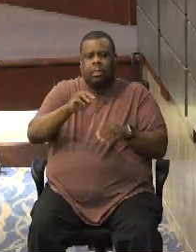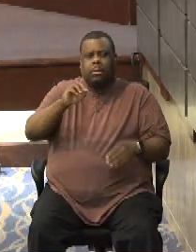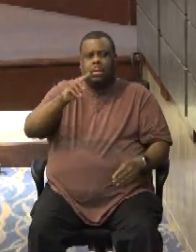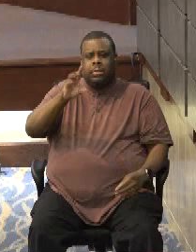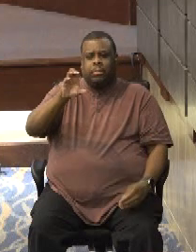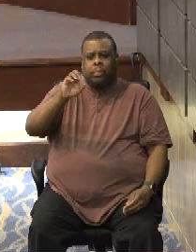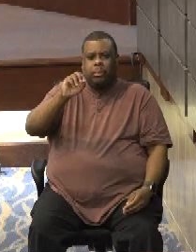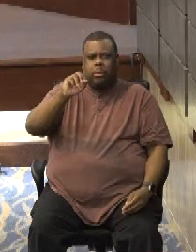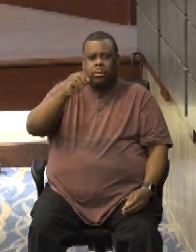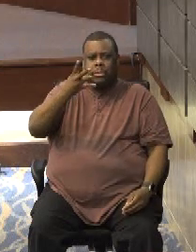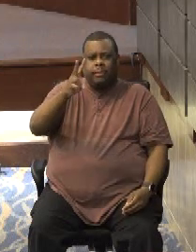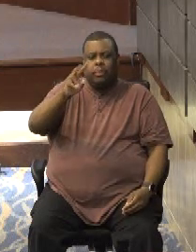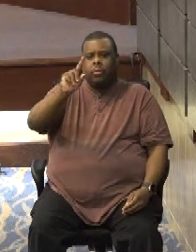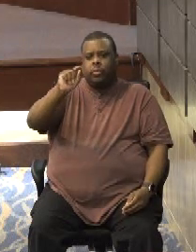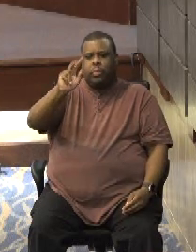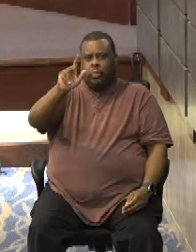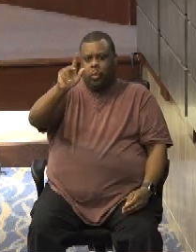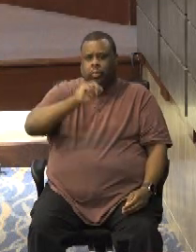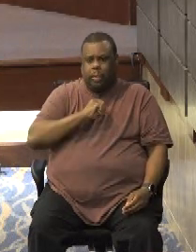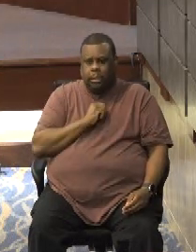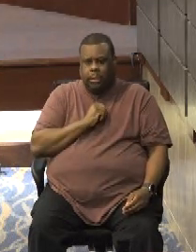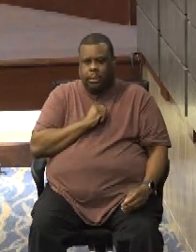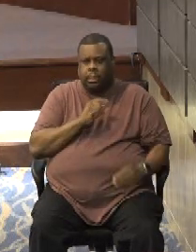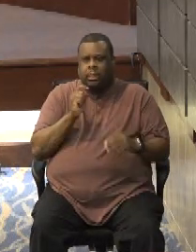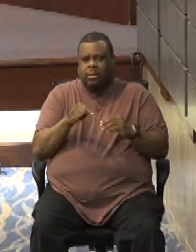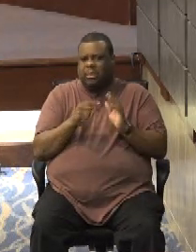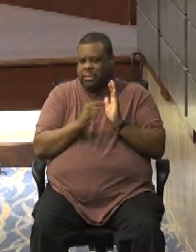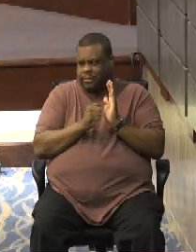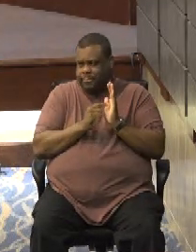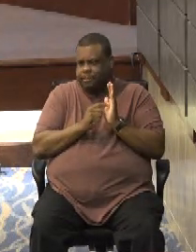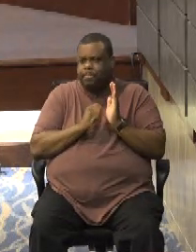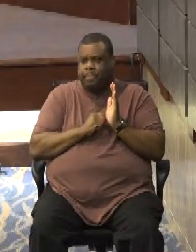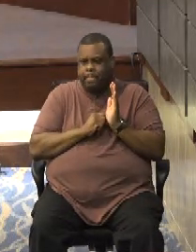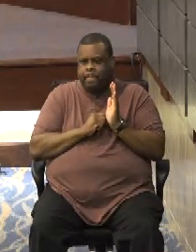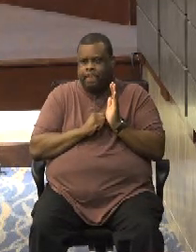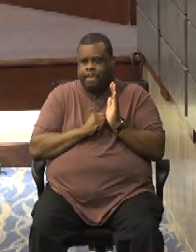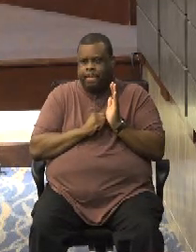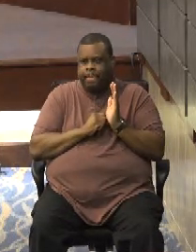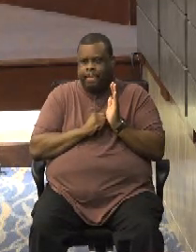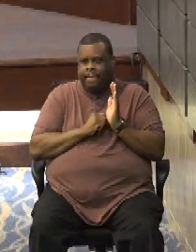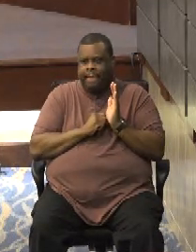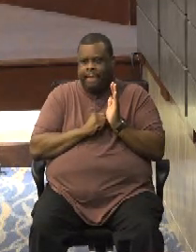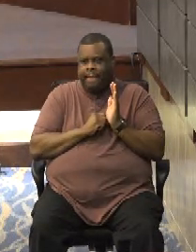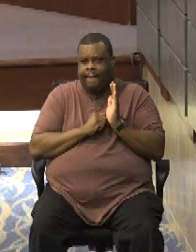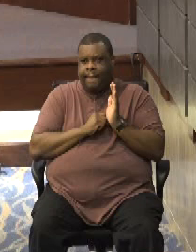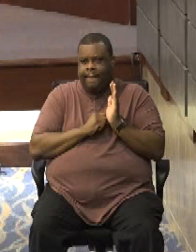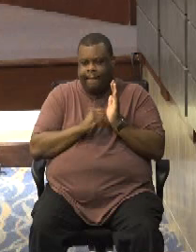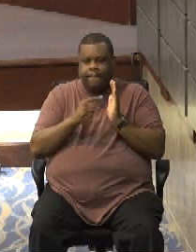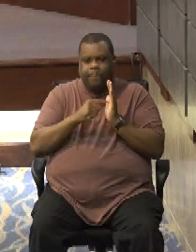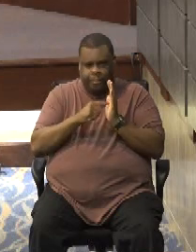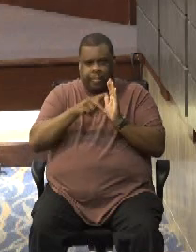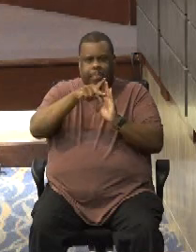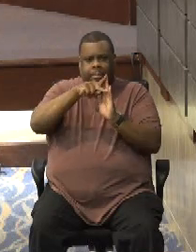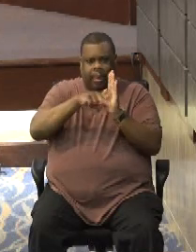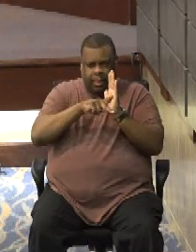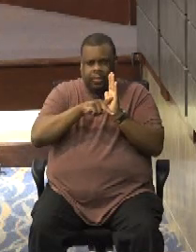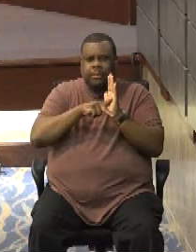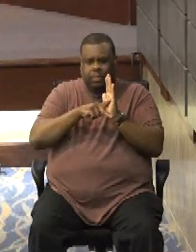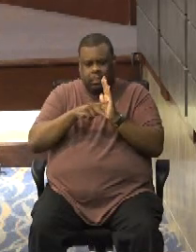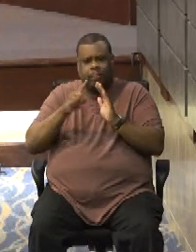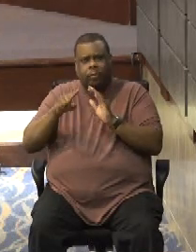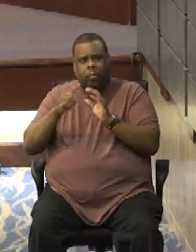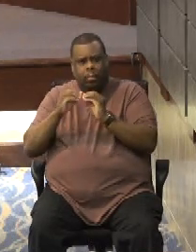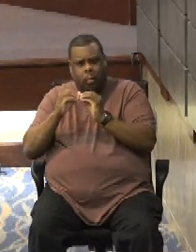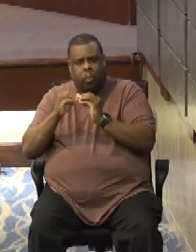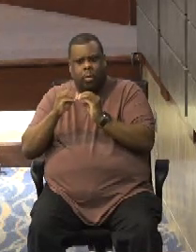is proposing readopting the guidelines and the current guidelines and current policy in support of furthering